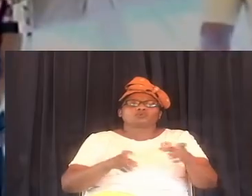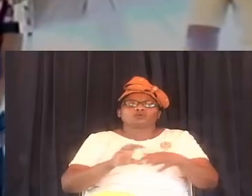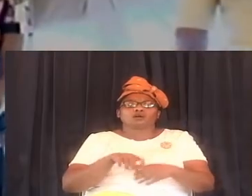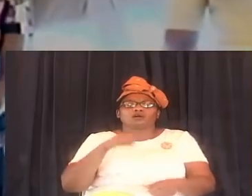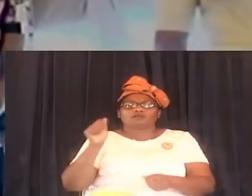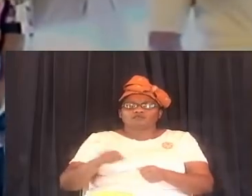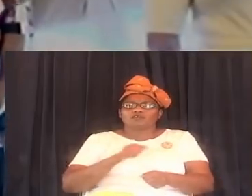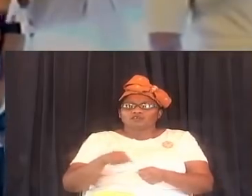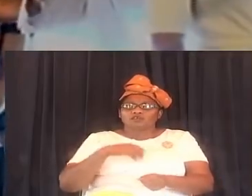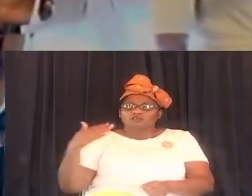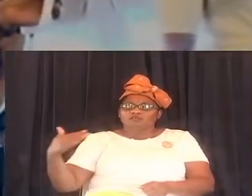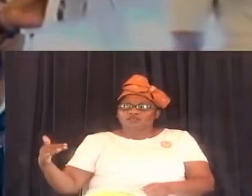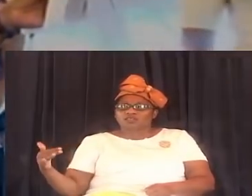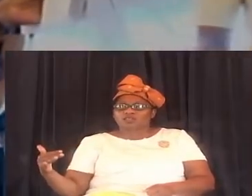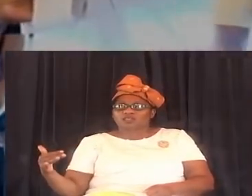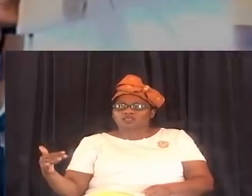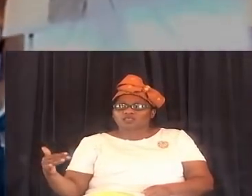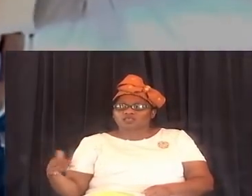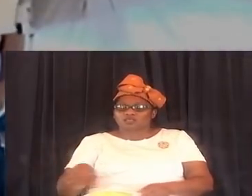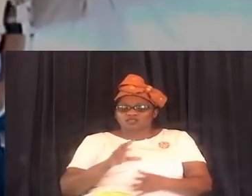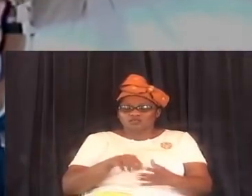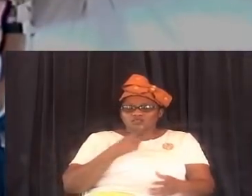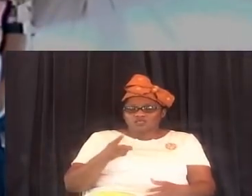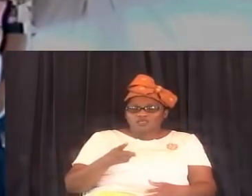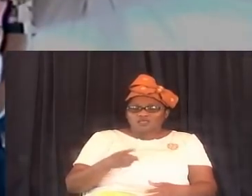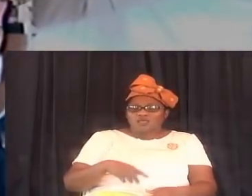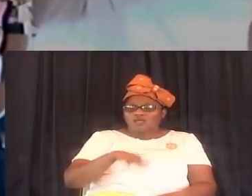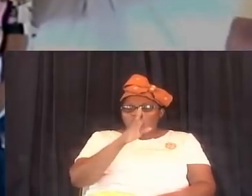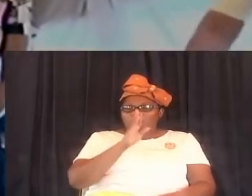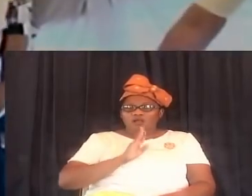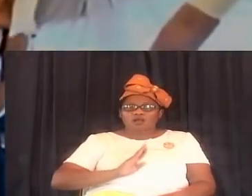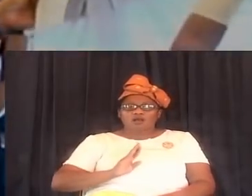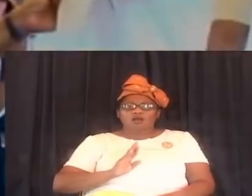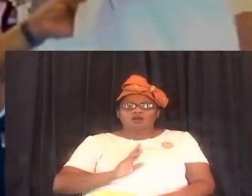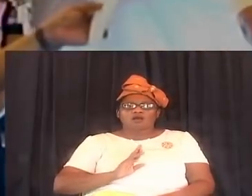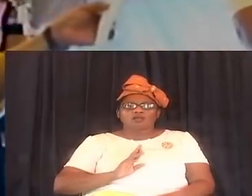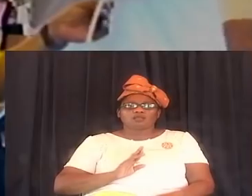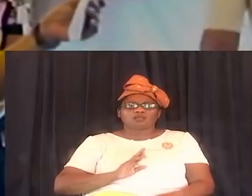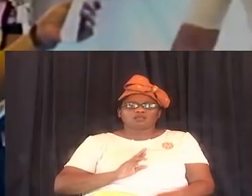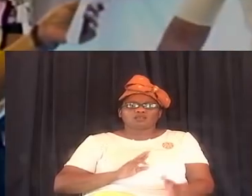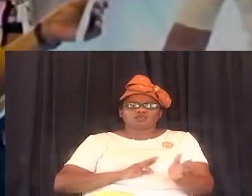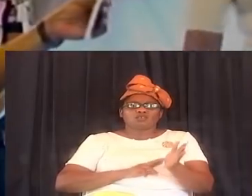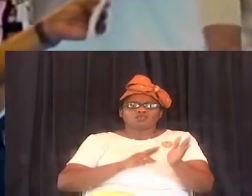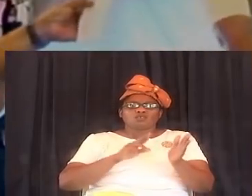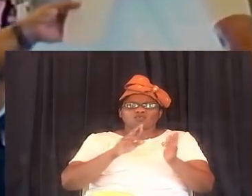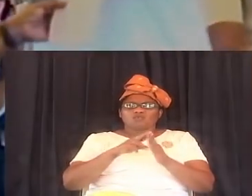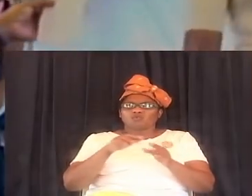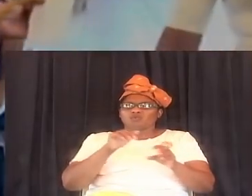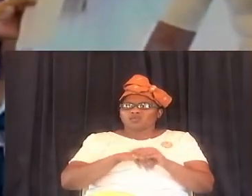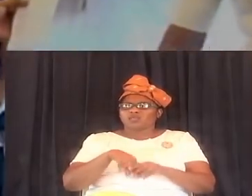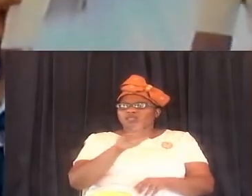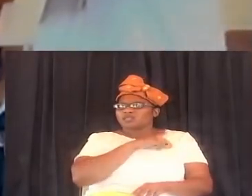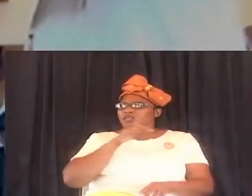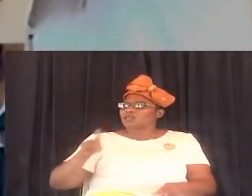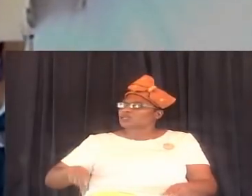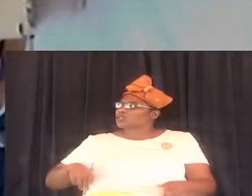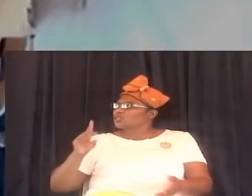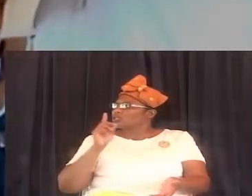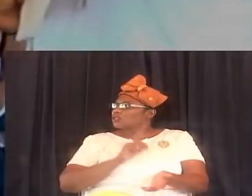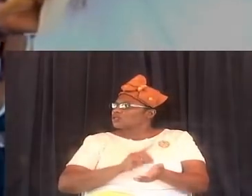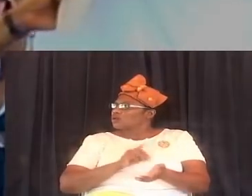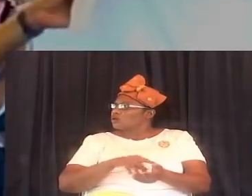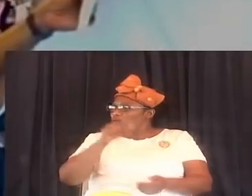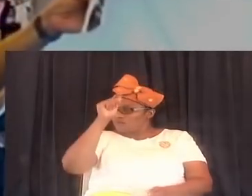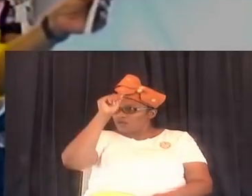The scripture said he ruleth in the kingdom of men. It doesn't matter what is going on in our world.